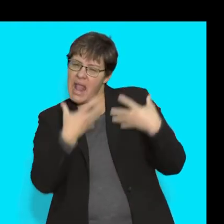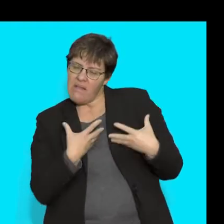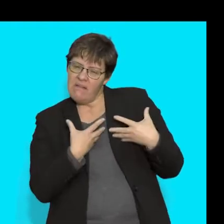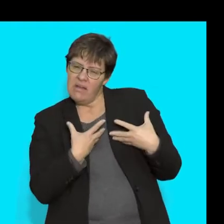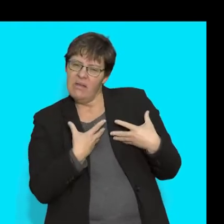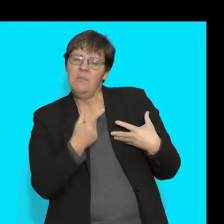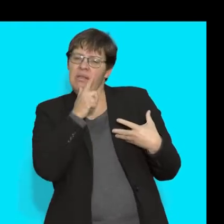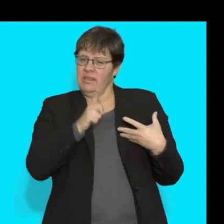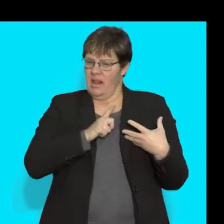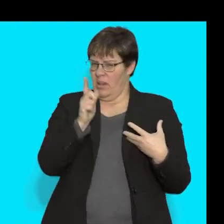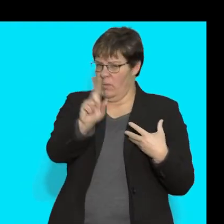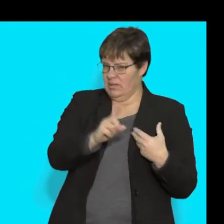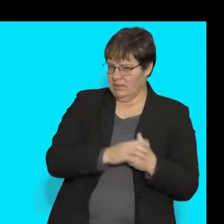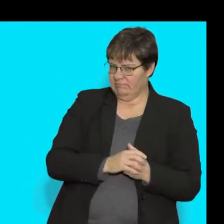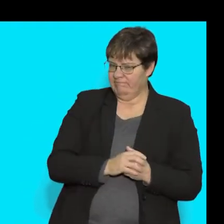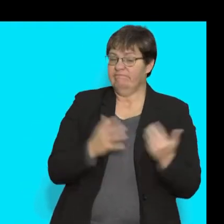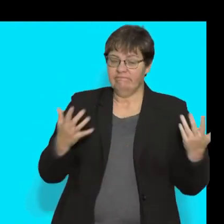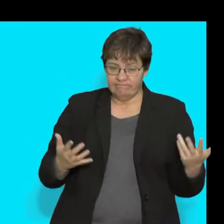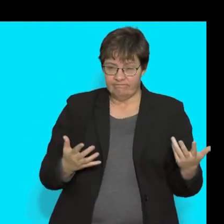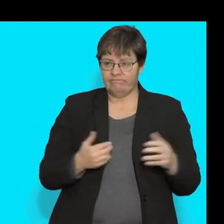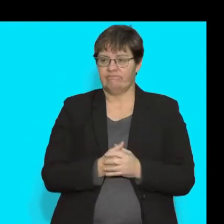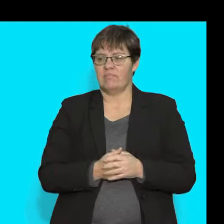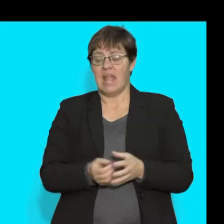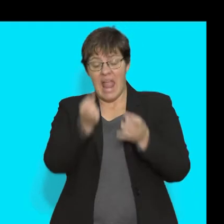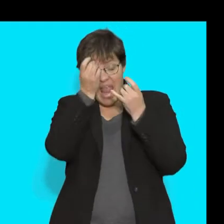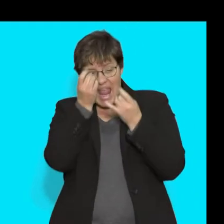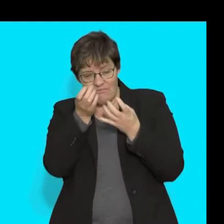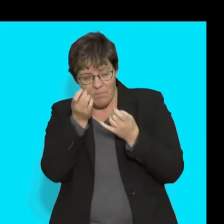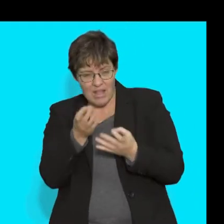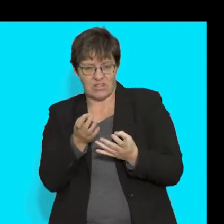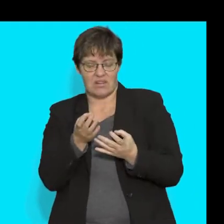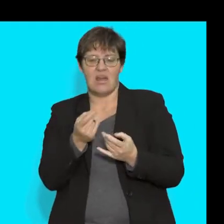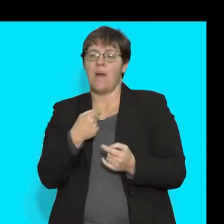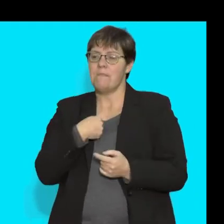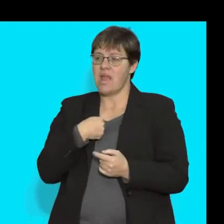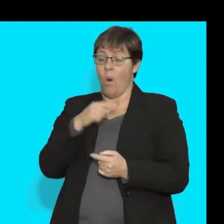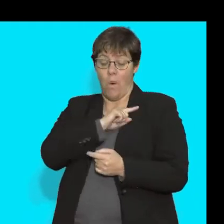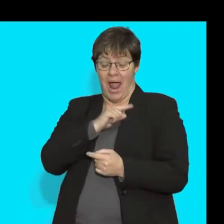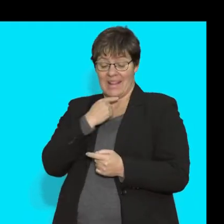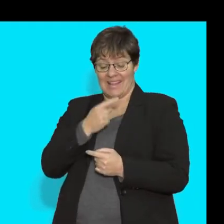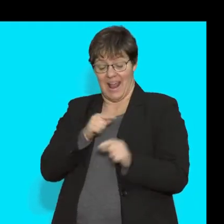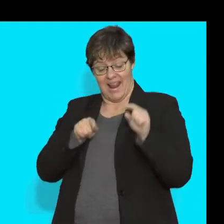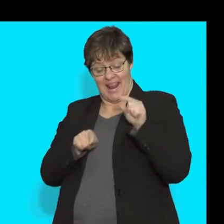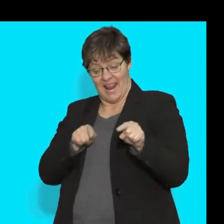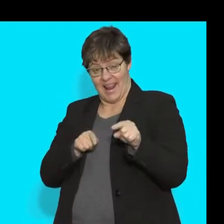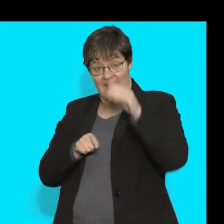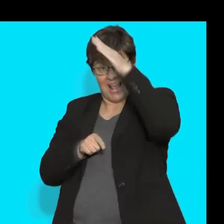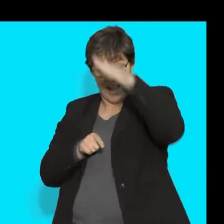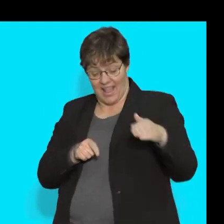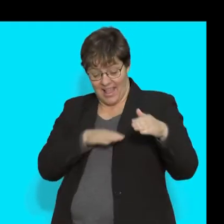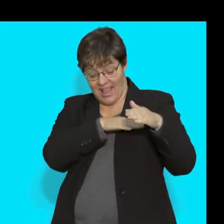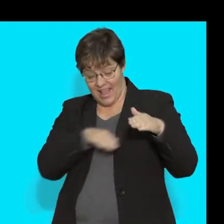given information tell you, right? This is the implicit information, as I said. So based on the fact that I know